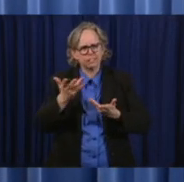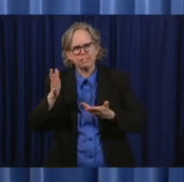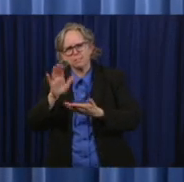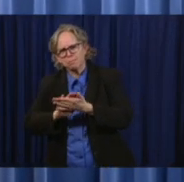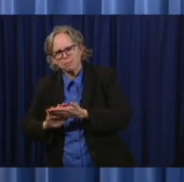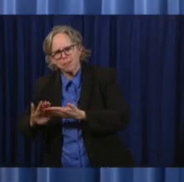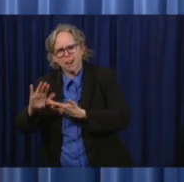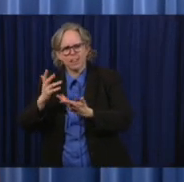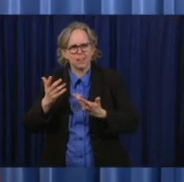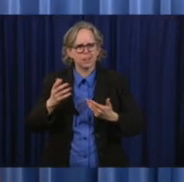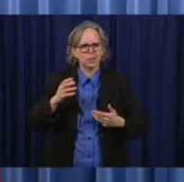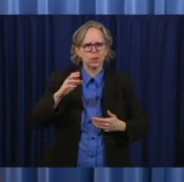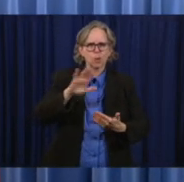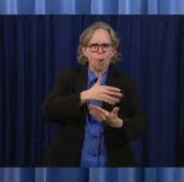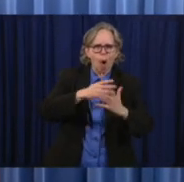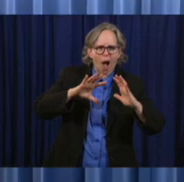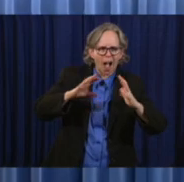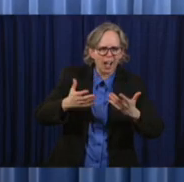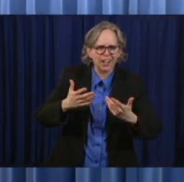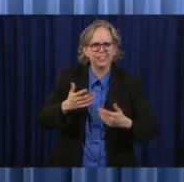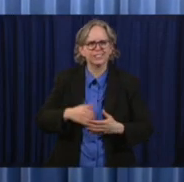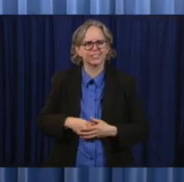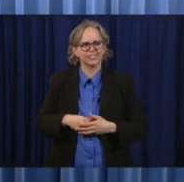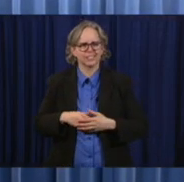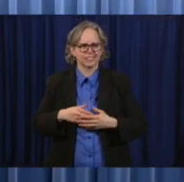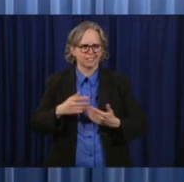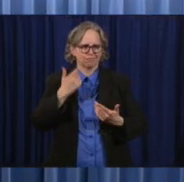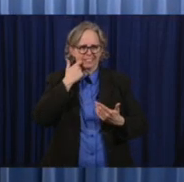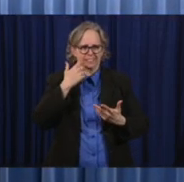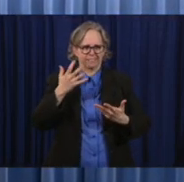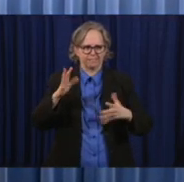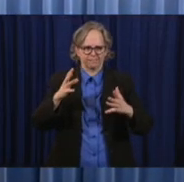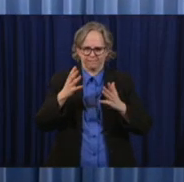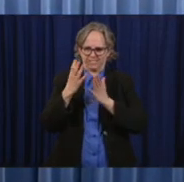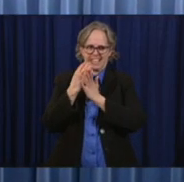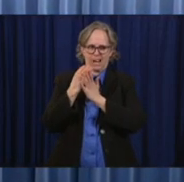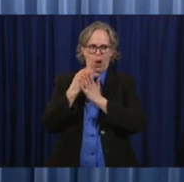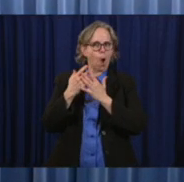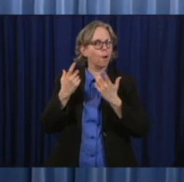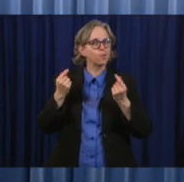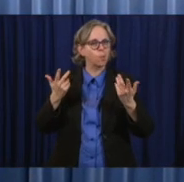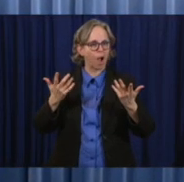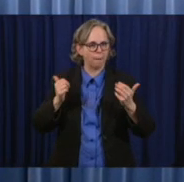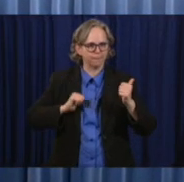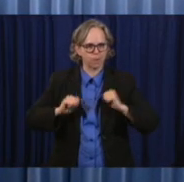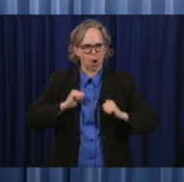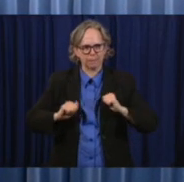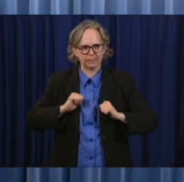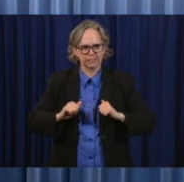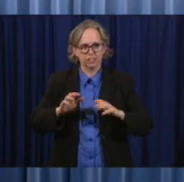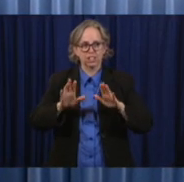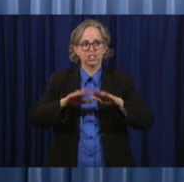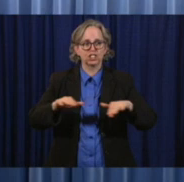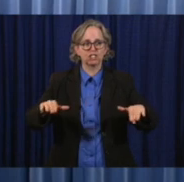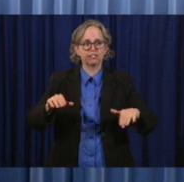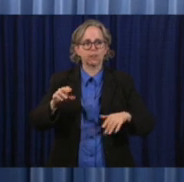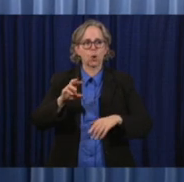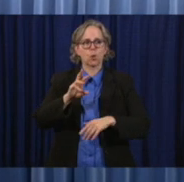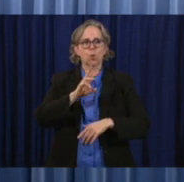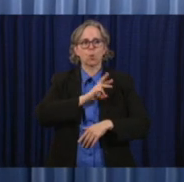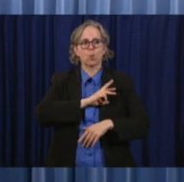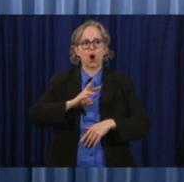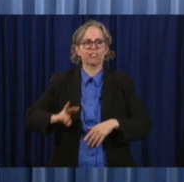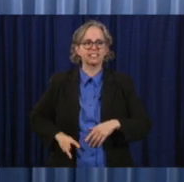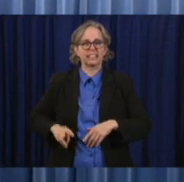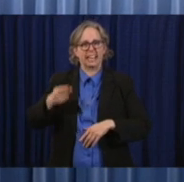these briefings. We recently received a video performance by the children from the Worthington Hills Elementary 6th grade choir.